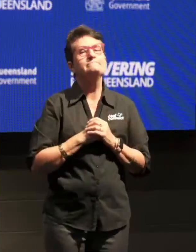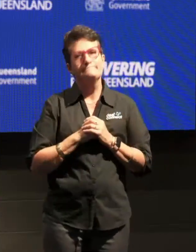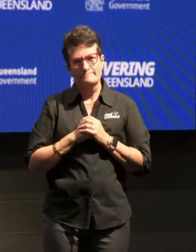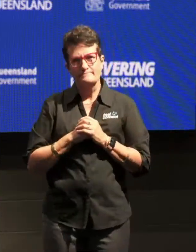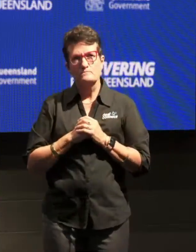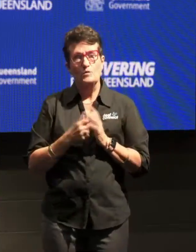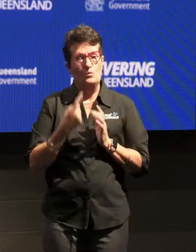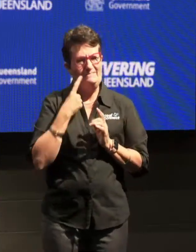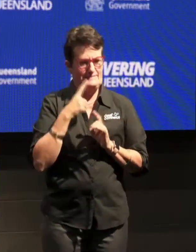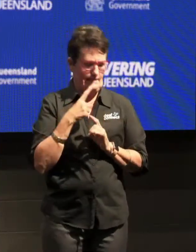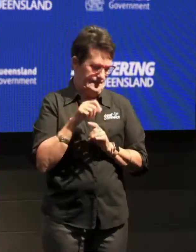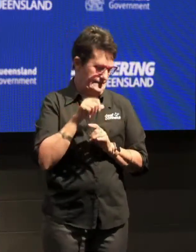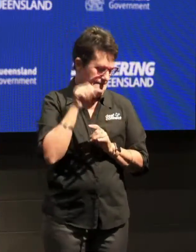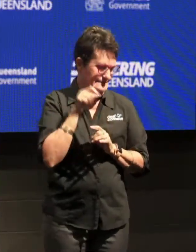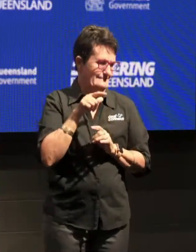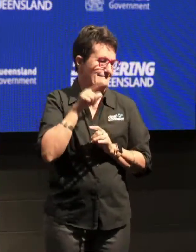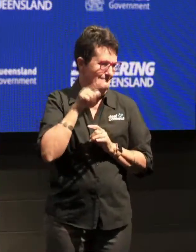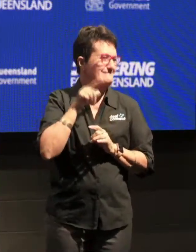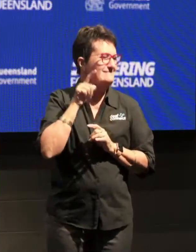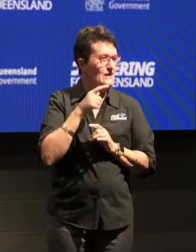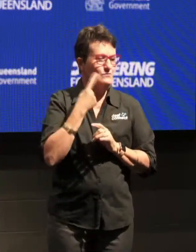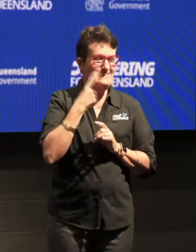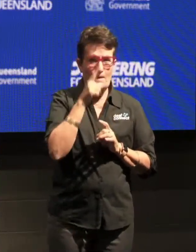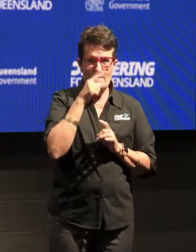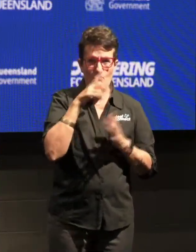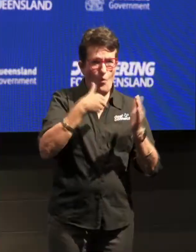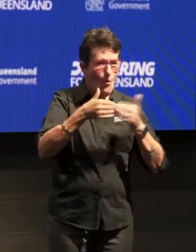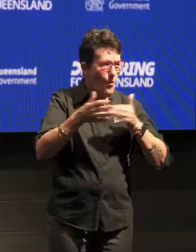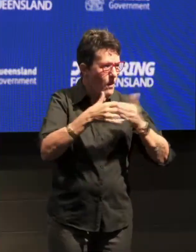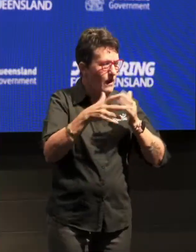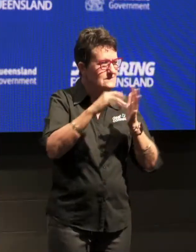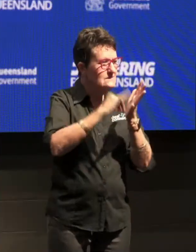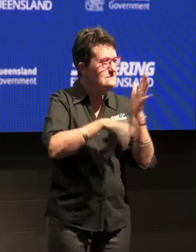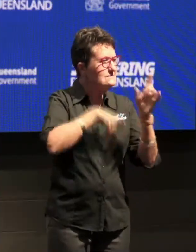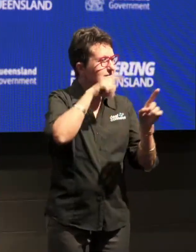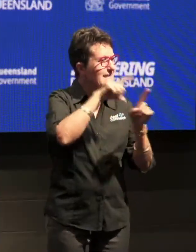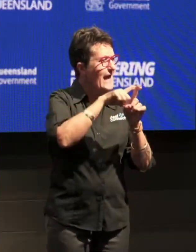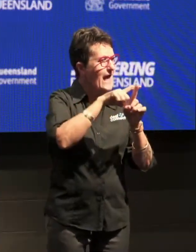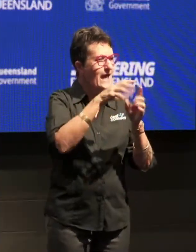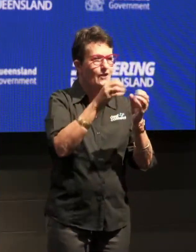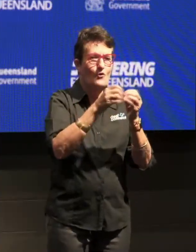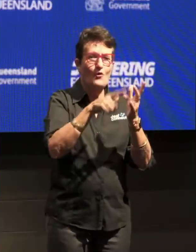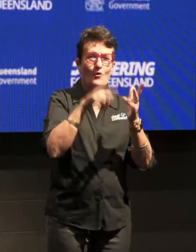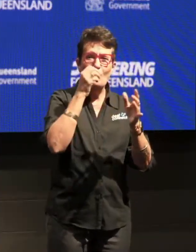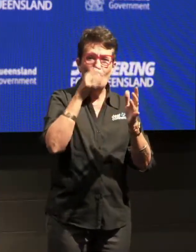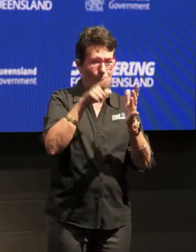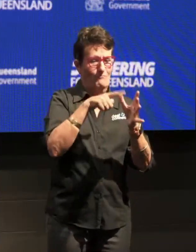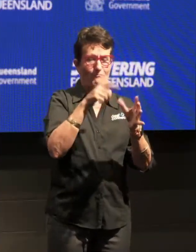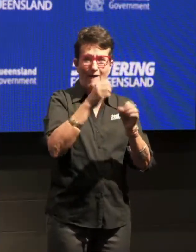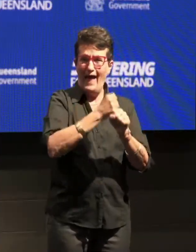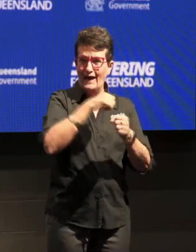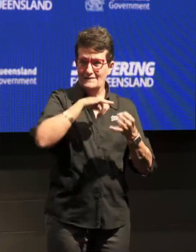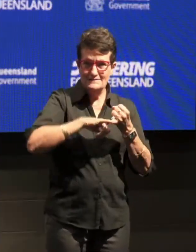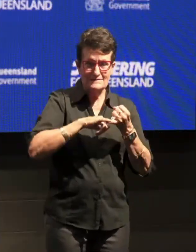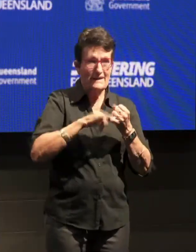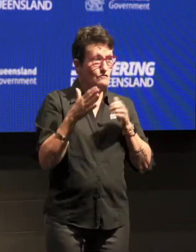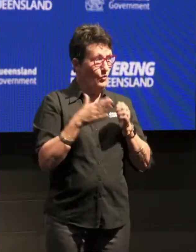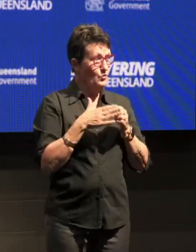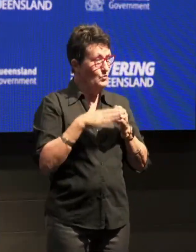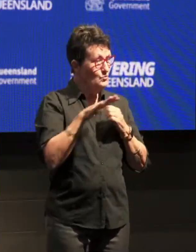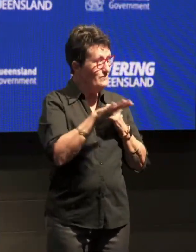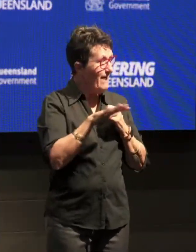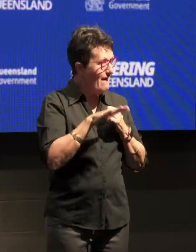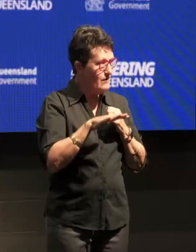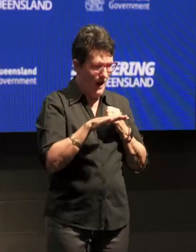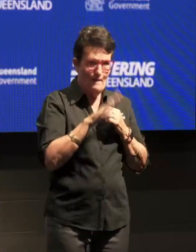last couple of days people mobilising and getting sandbags, those who know they're in the low-lying area. If you're new to the area, find out, make